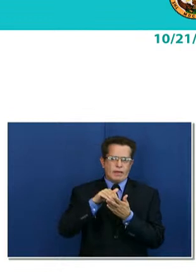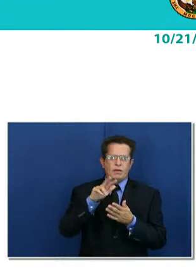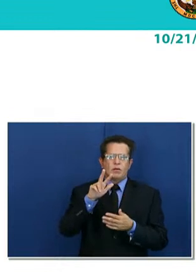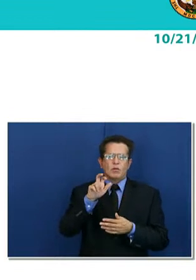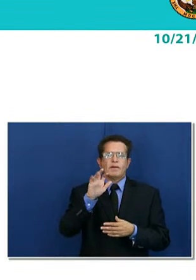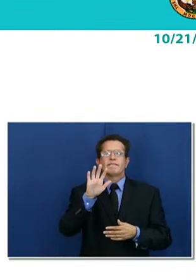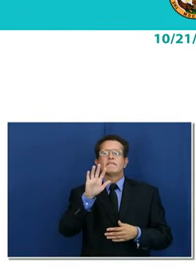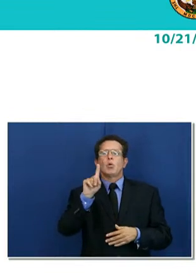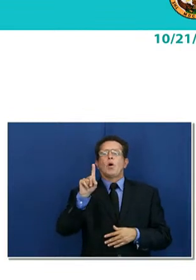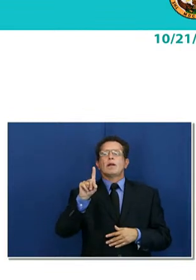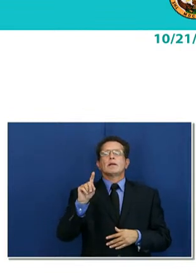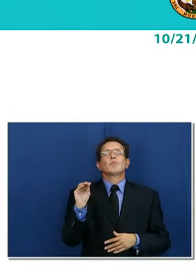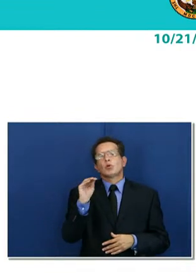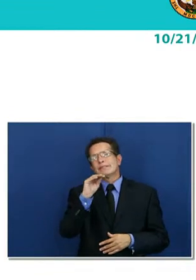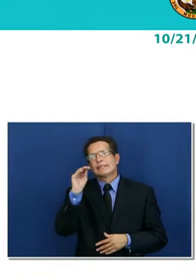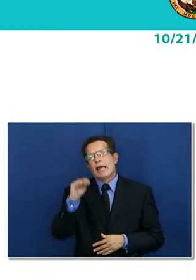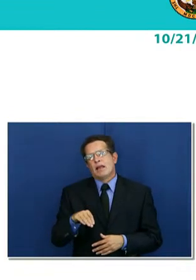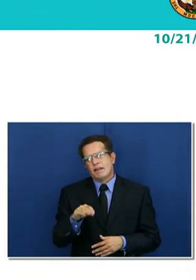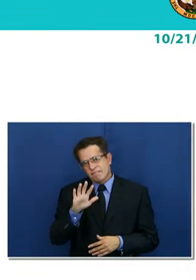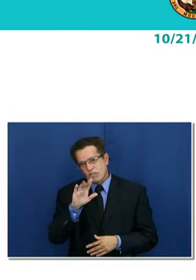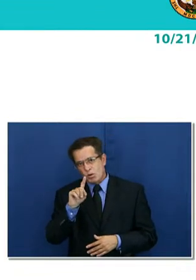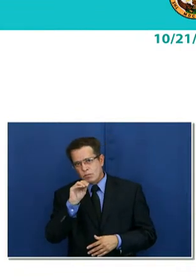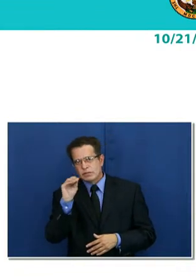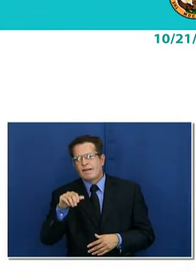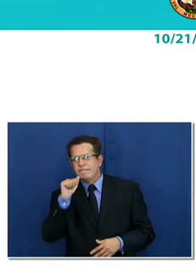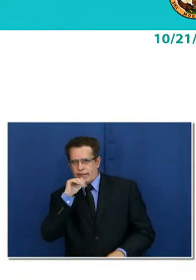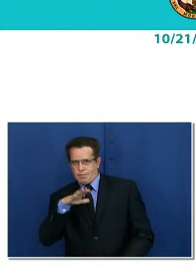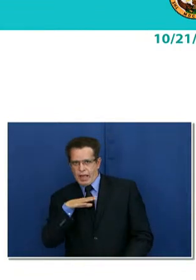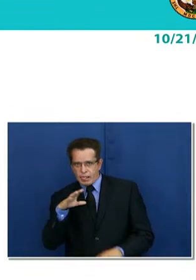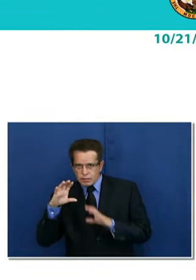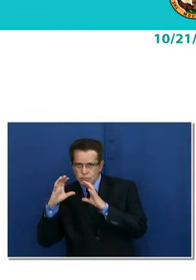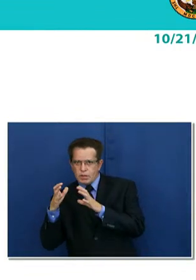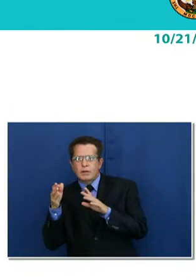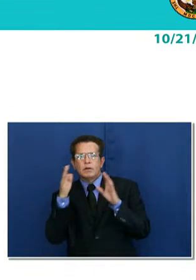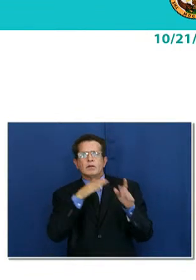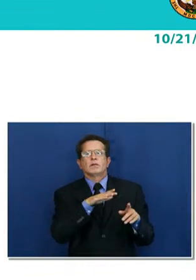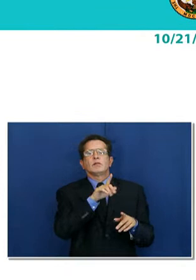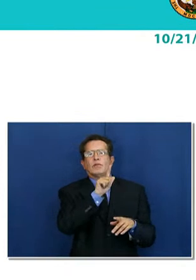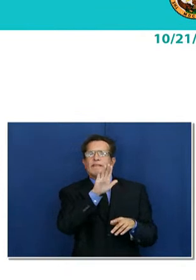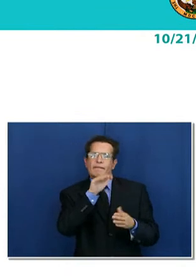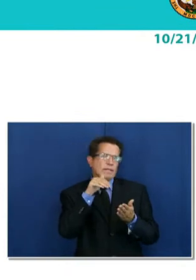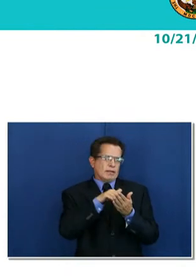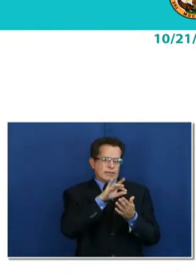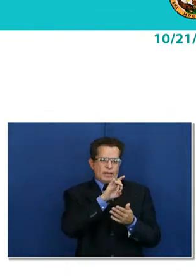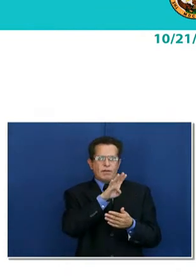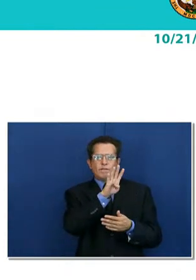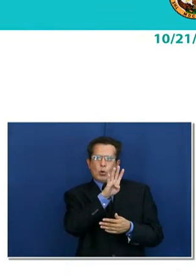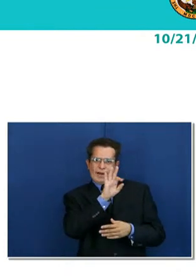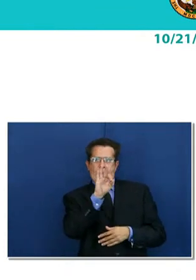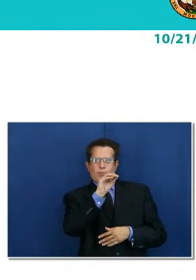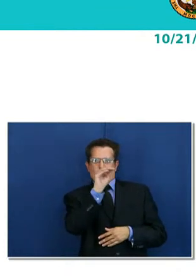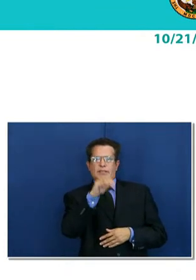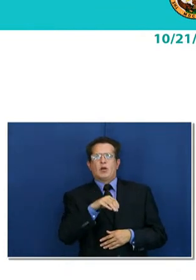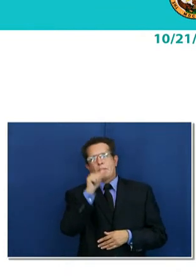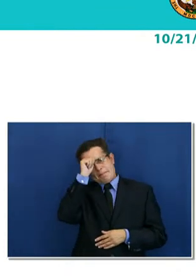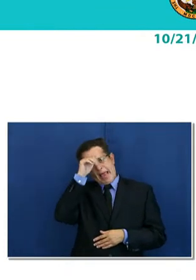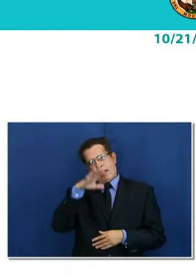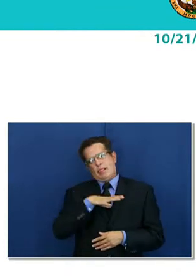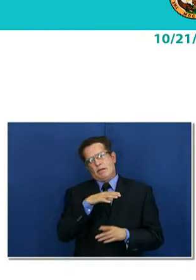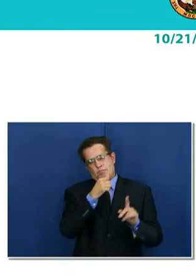27,300, or 51% of the cases, are female, and 25,829, or 49%, are